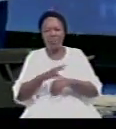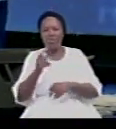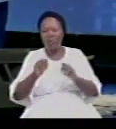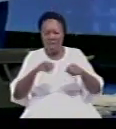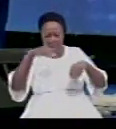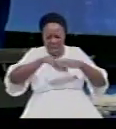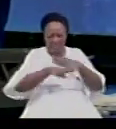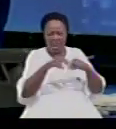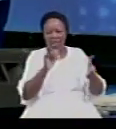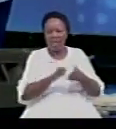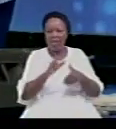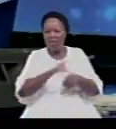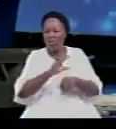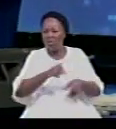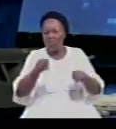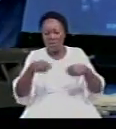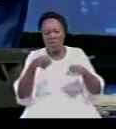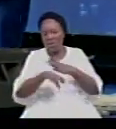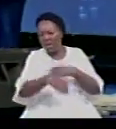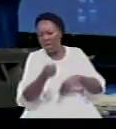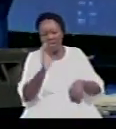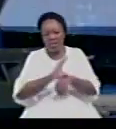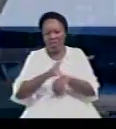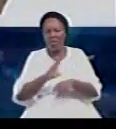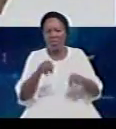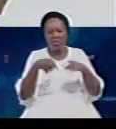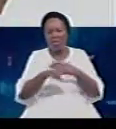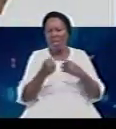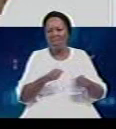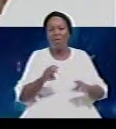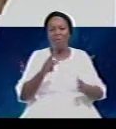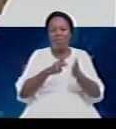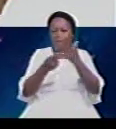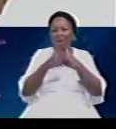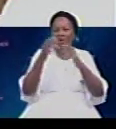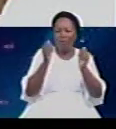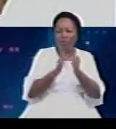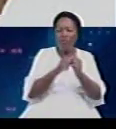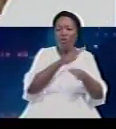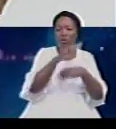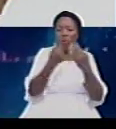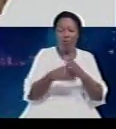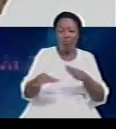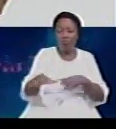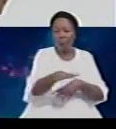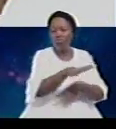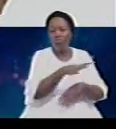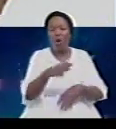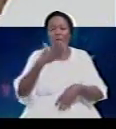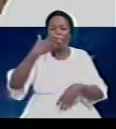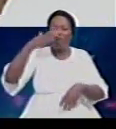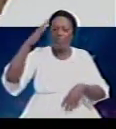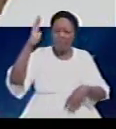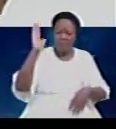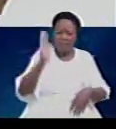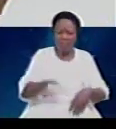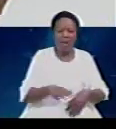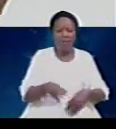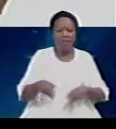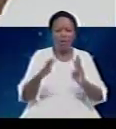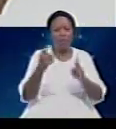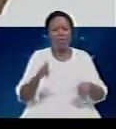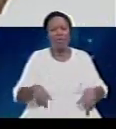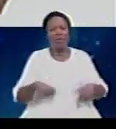to any church. You can go to any crusade. You can go anywhere with all those wagons of sin